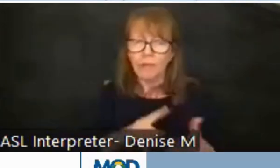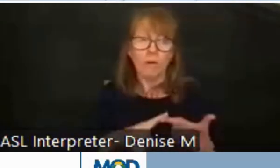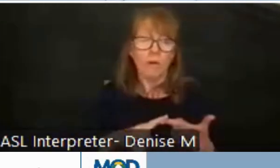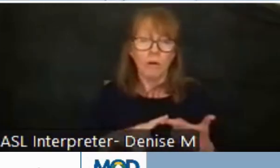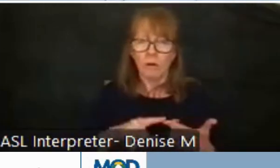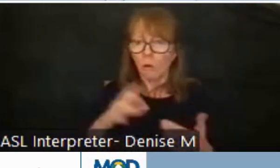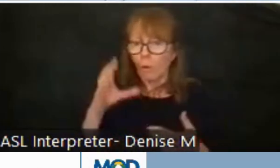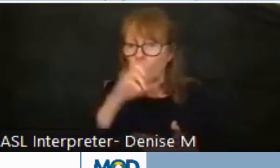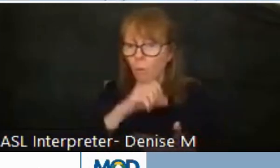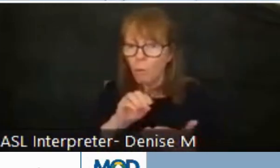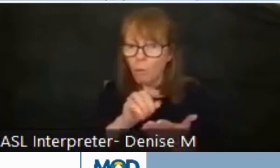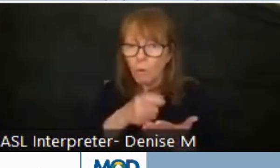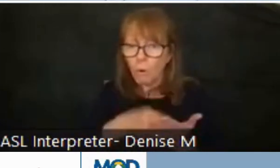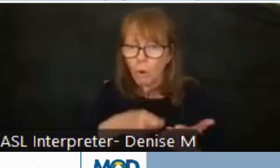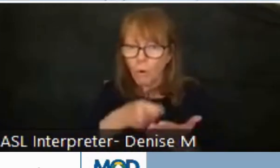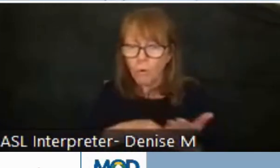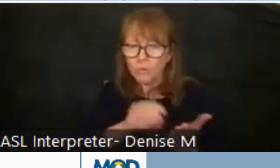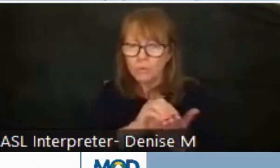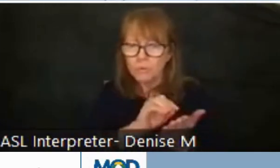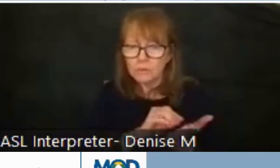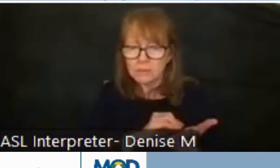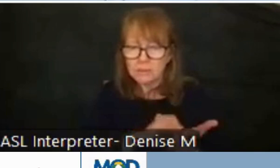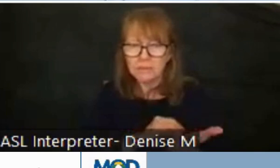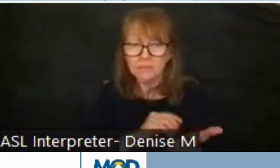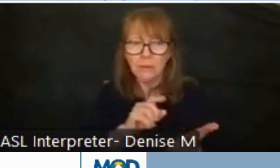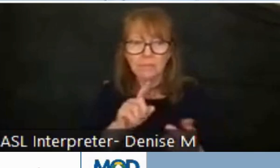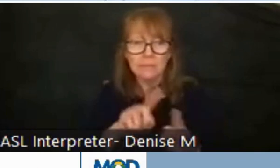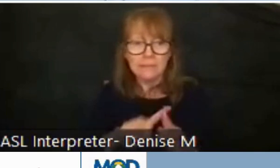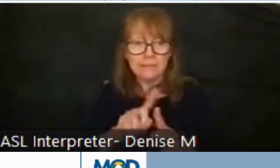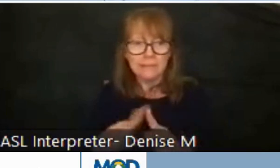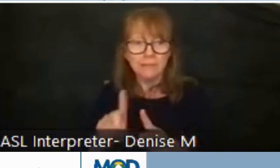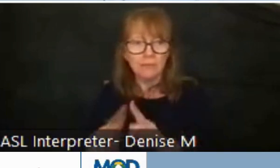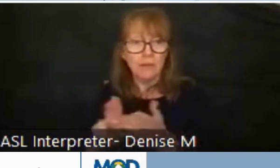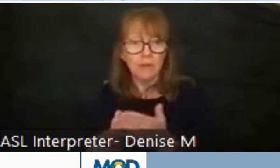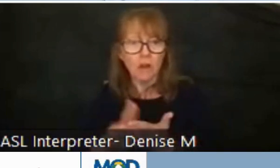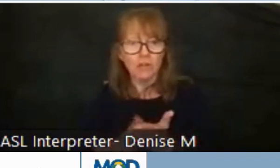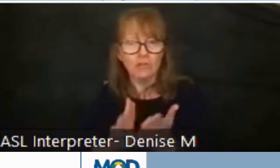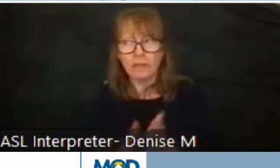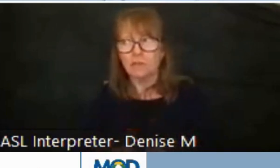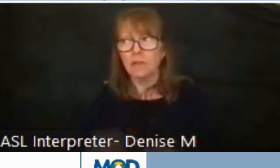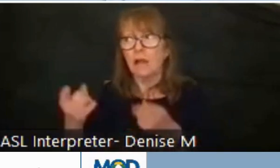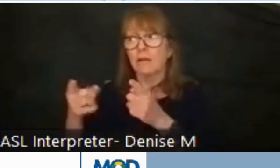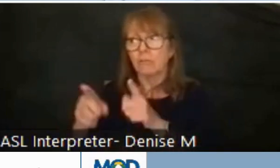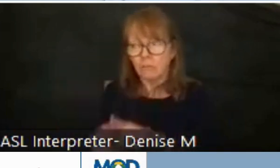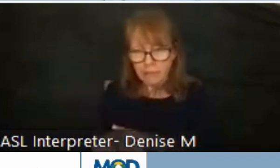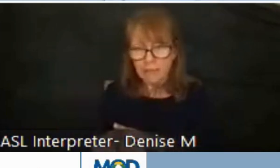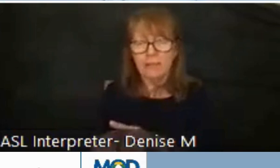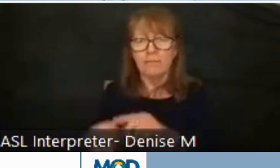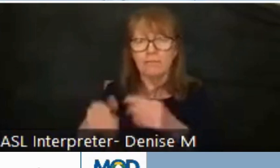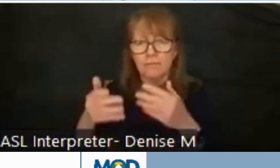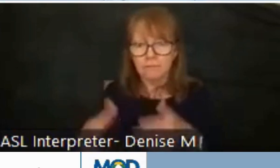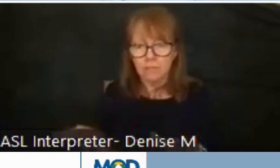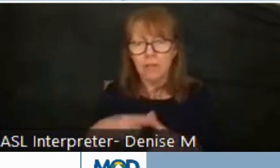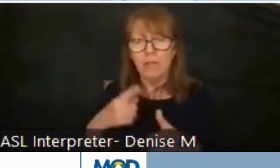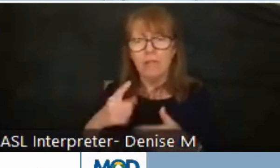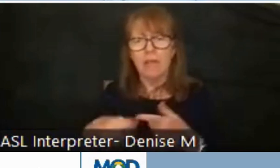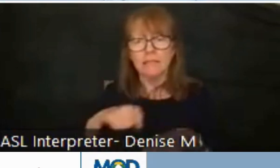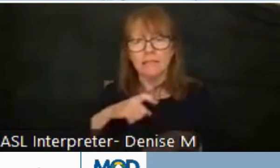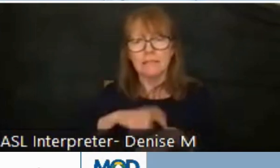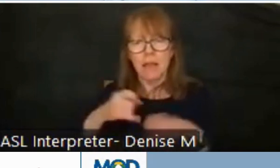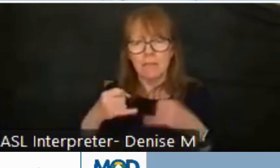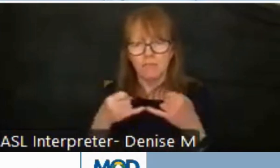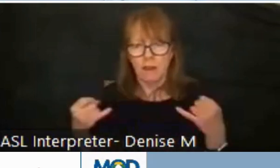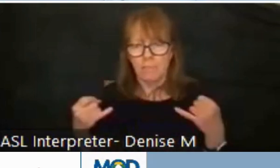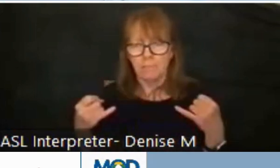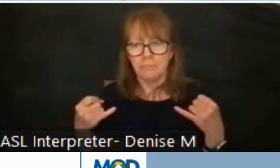you've agreed a solution, it's a good idea to ask about timeframes for the implementation. Again, so it's comfortable to follow up